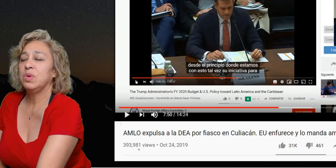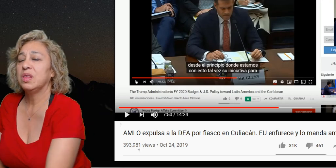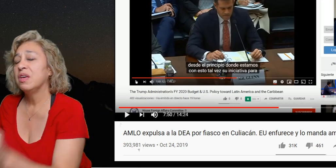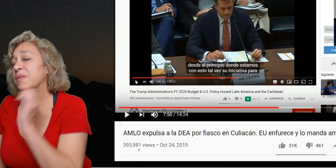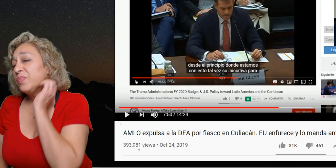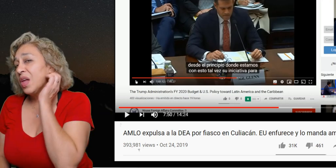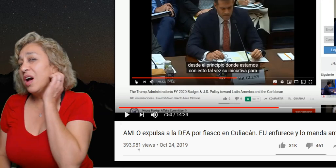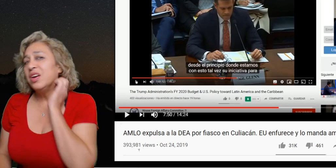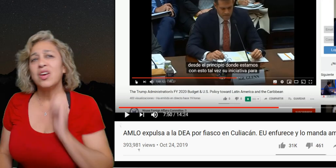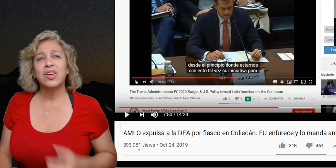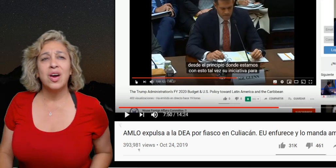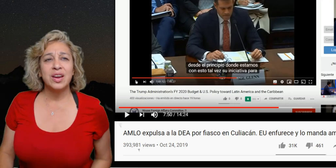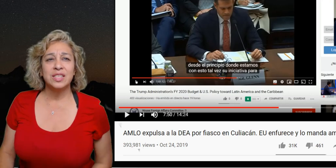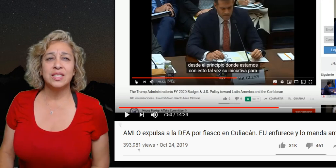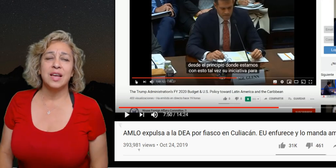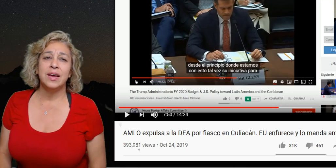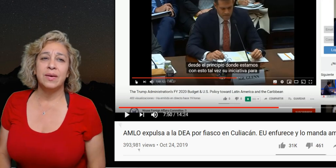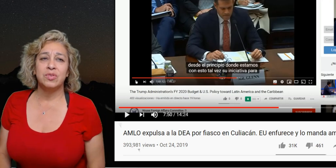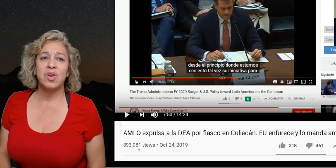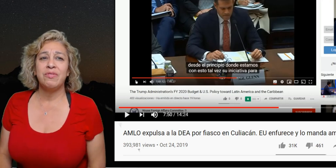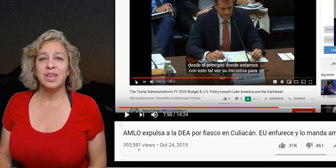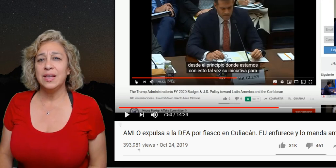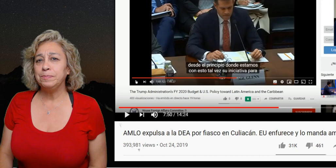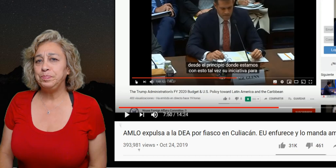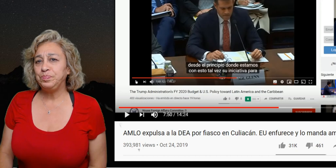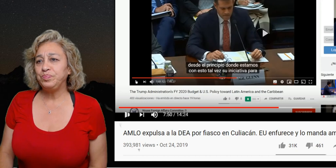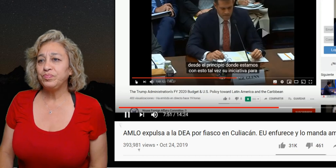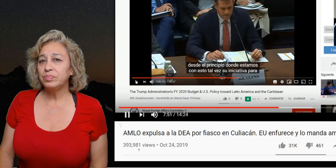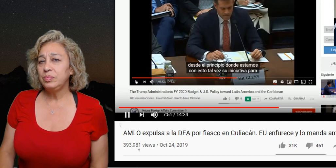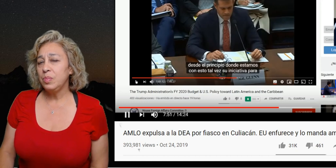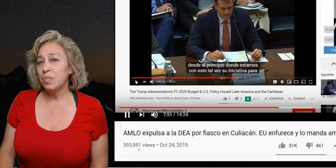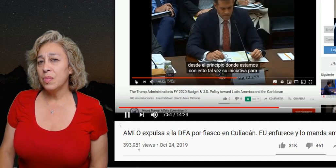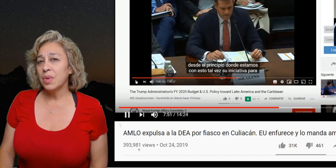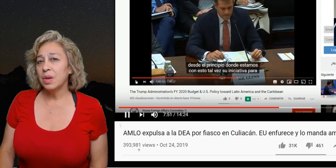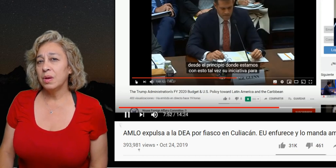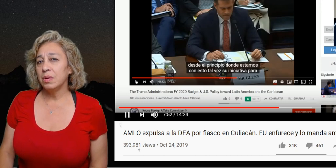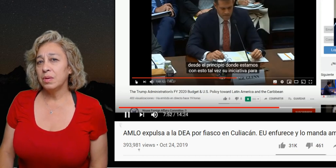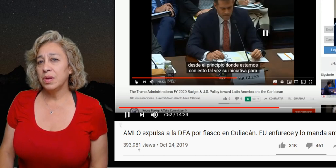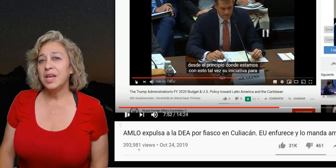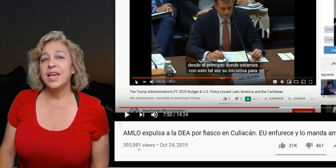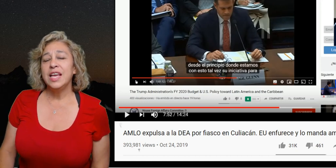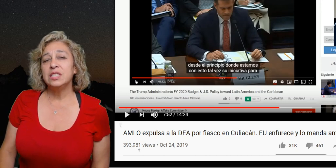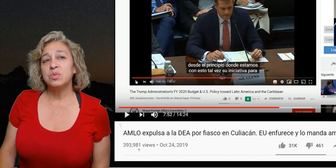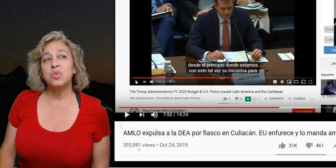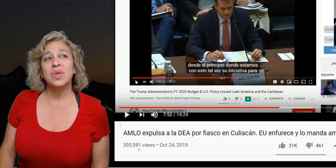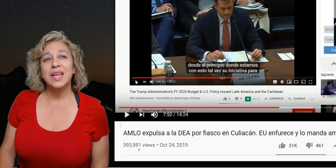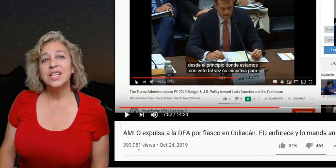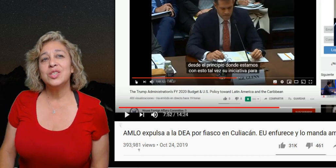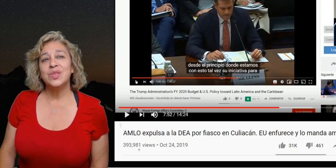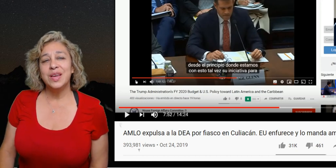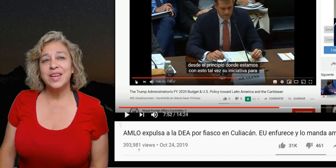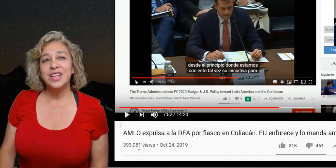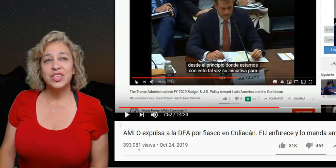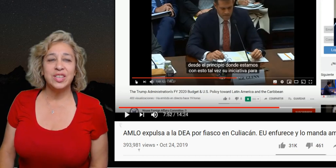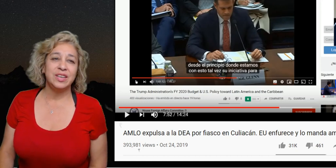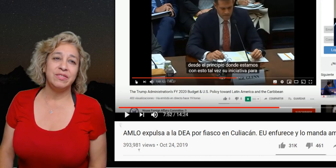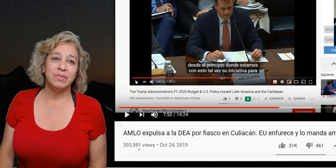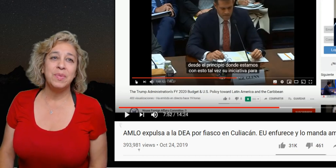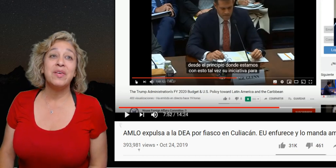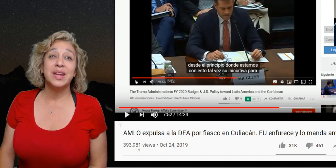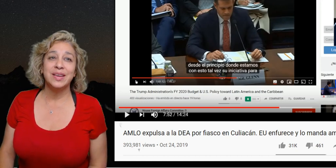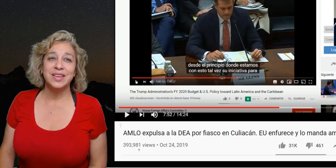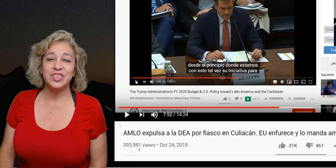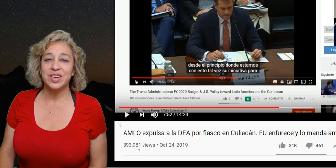happens with narcotics trafficking. De la iniciativa ambiente. It's related to the